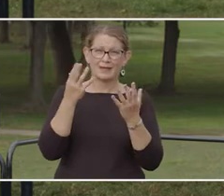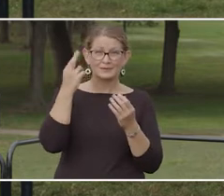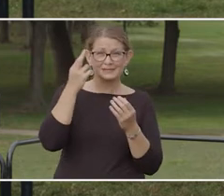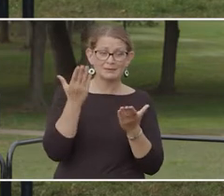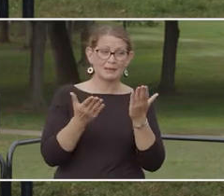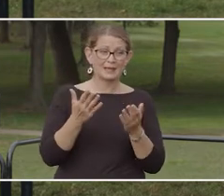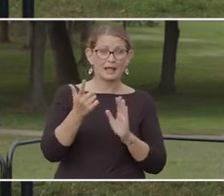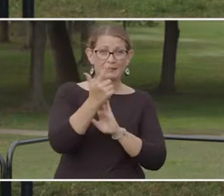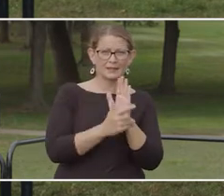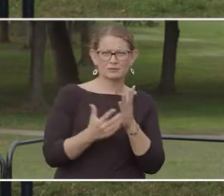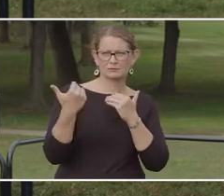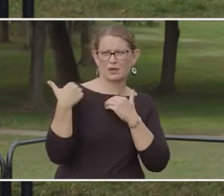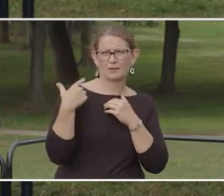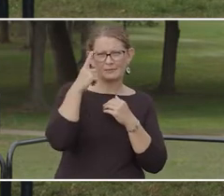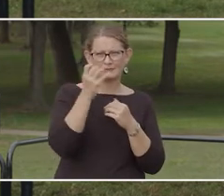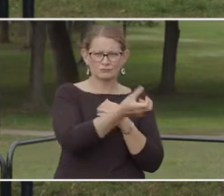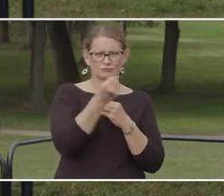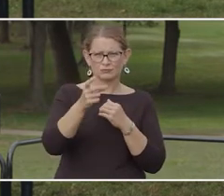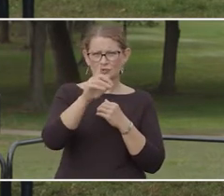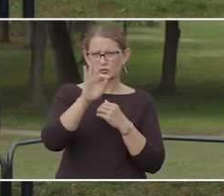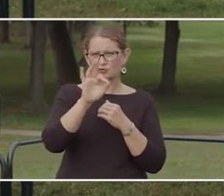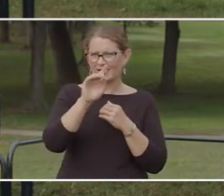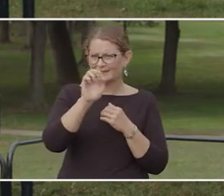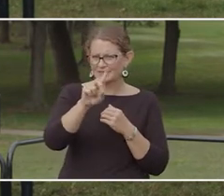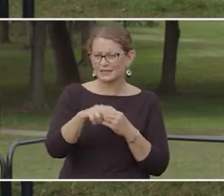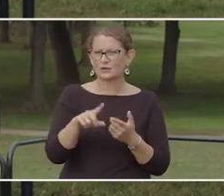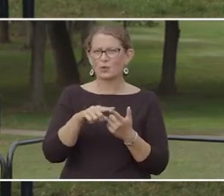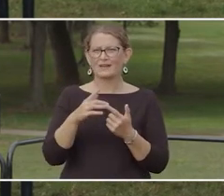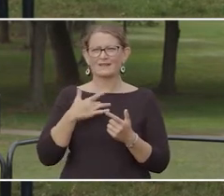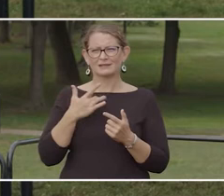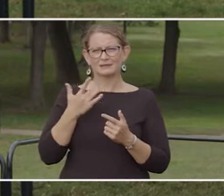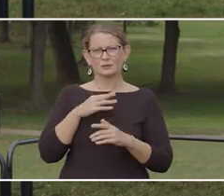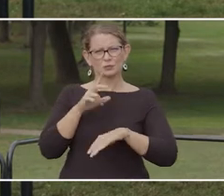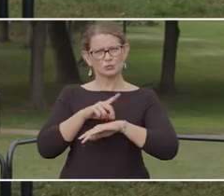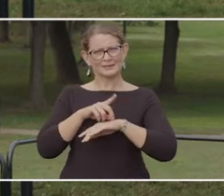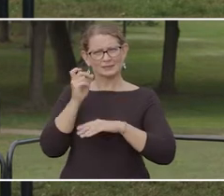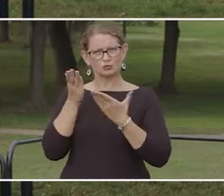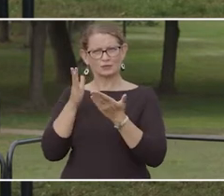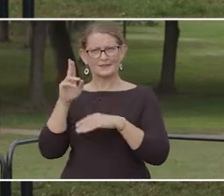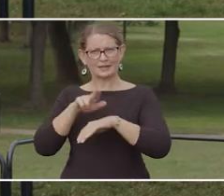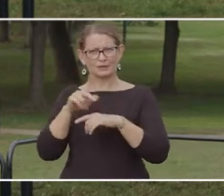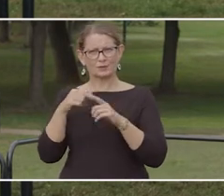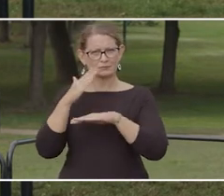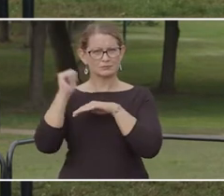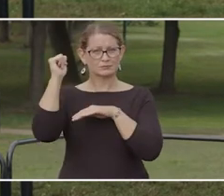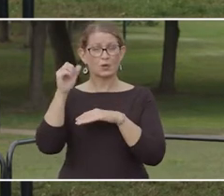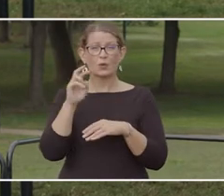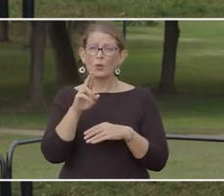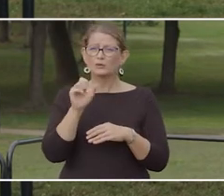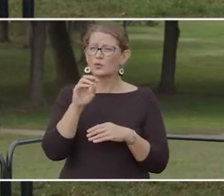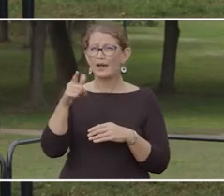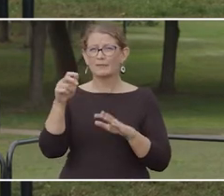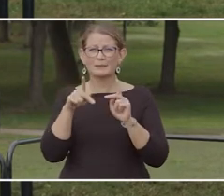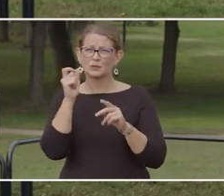obligation because they were drafted, or a sense of duty to serve their nation when they were called upon, or even so that others did